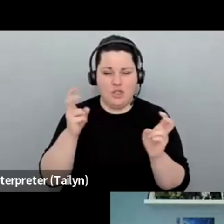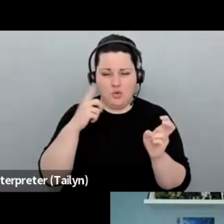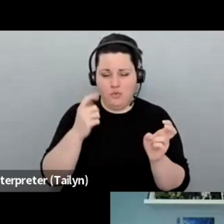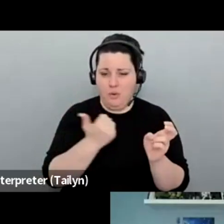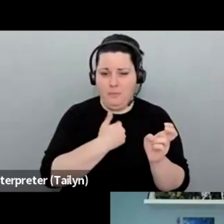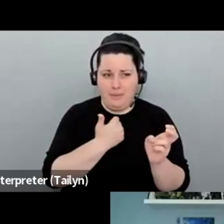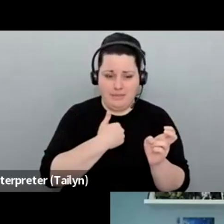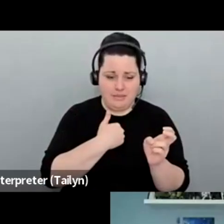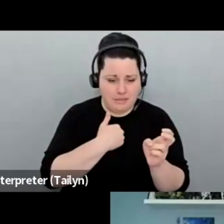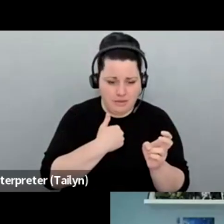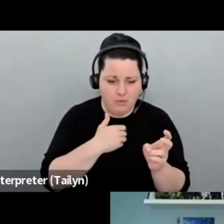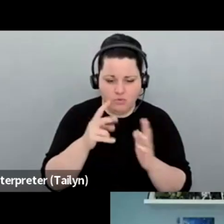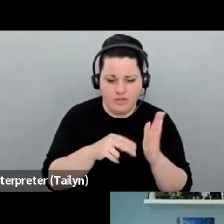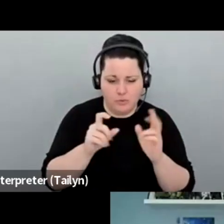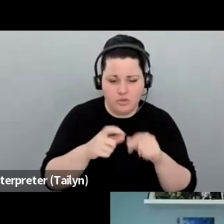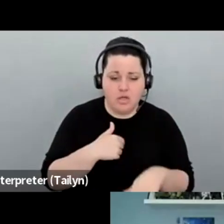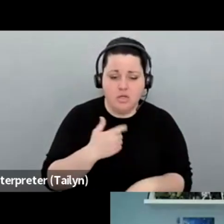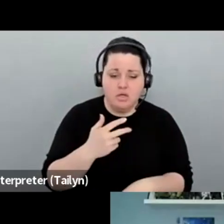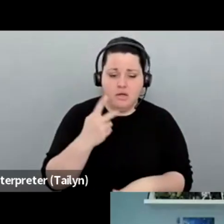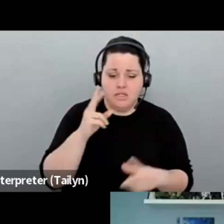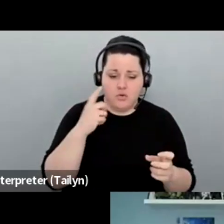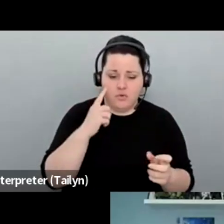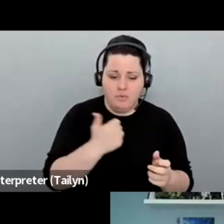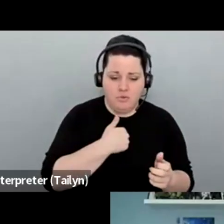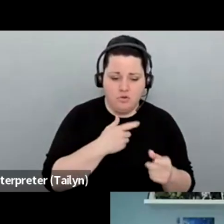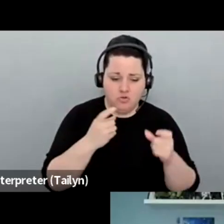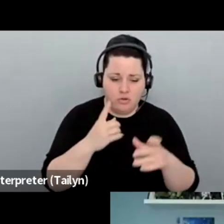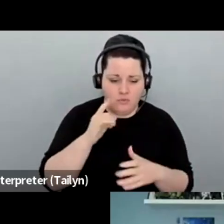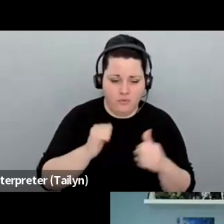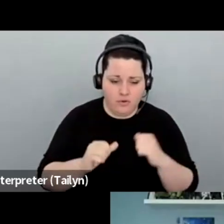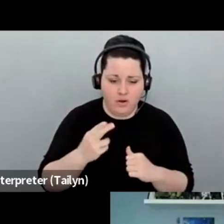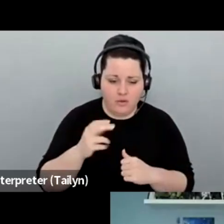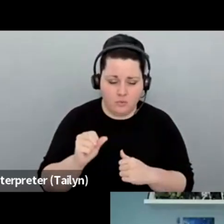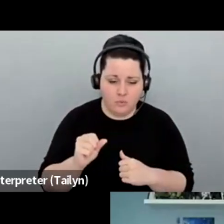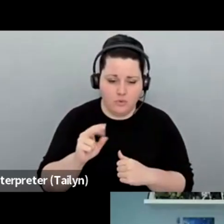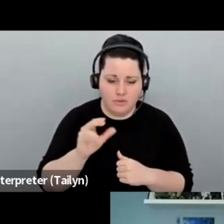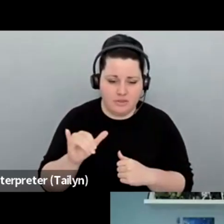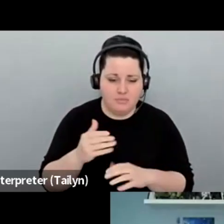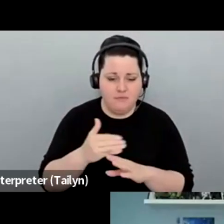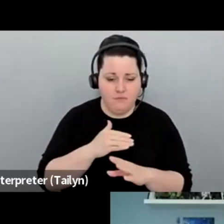as a director of theater at a high school in New York City before the rise of the Trump funding apocalypse.